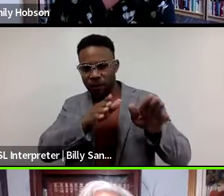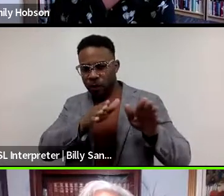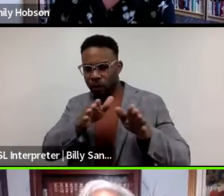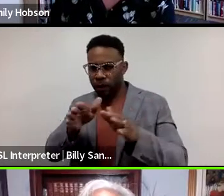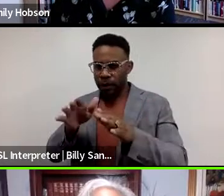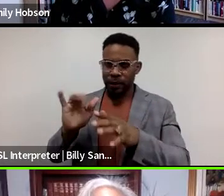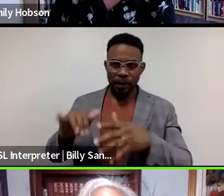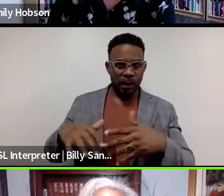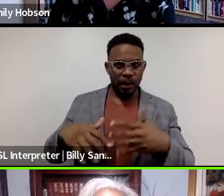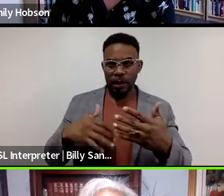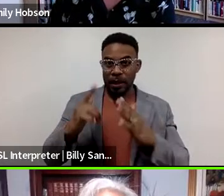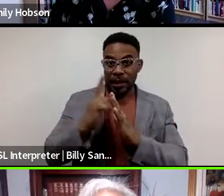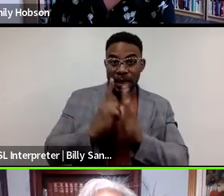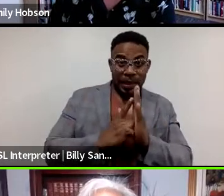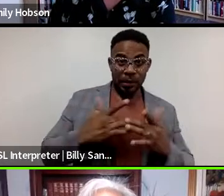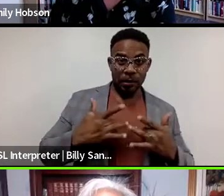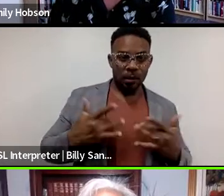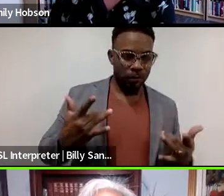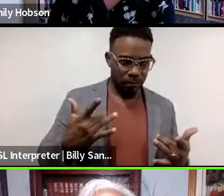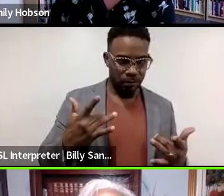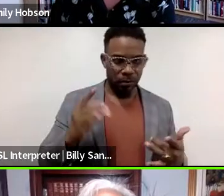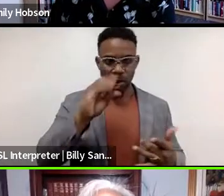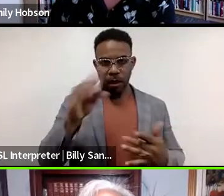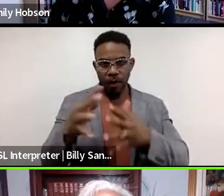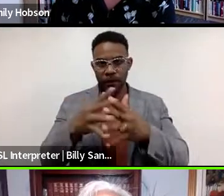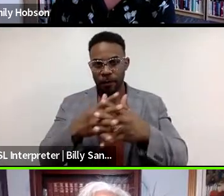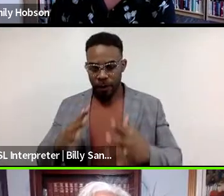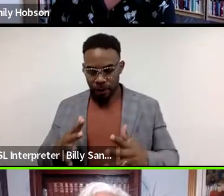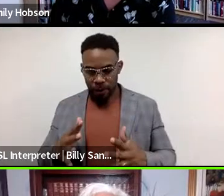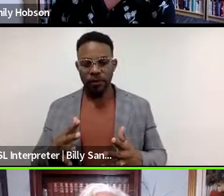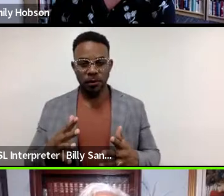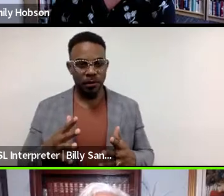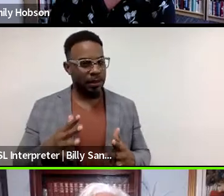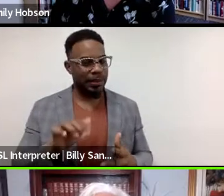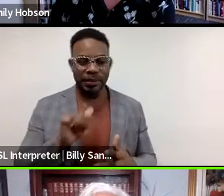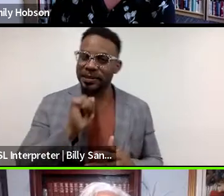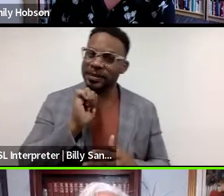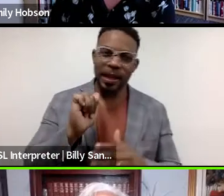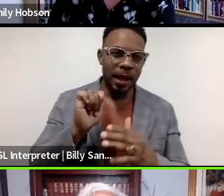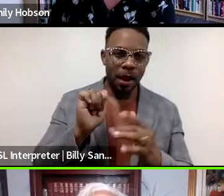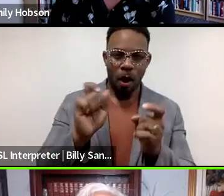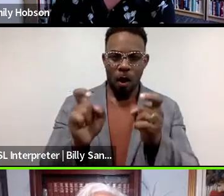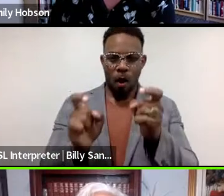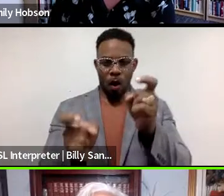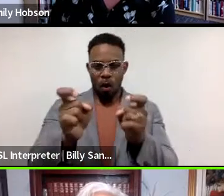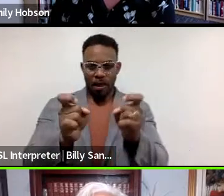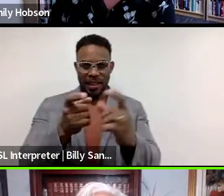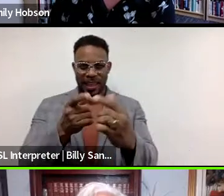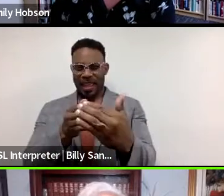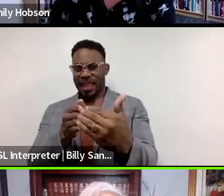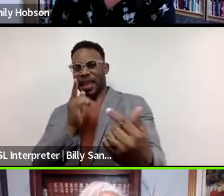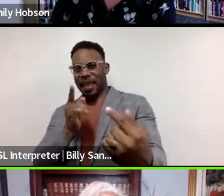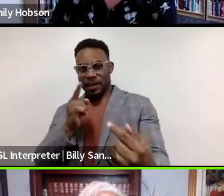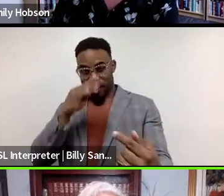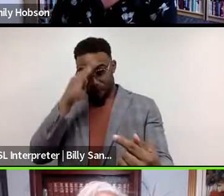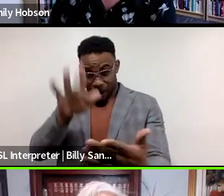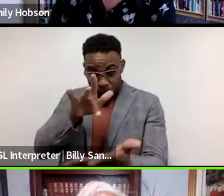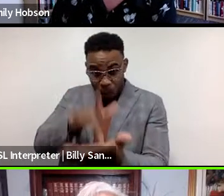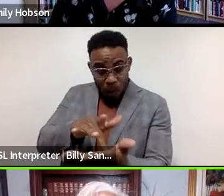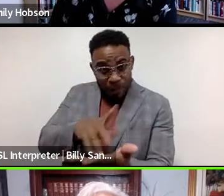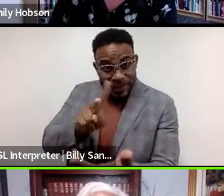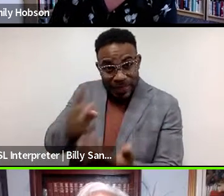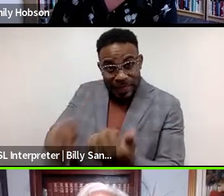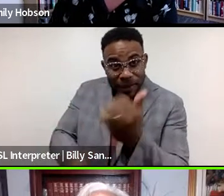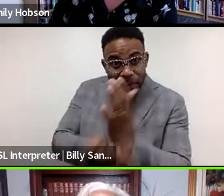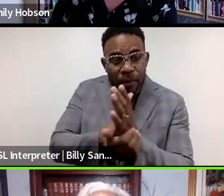the legal status of African Americans does not alter the anti-Blackness core of the